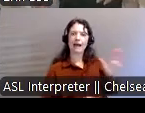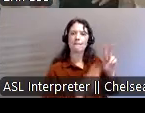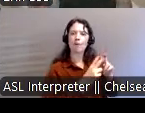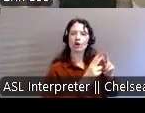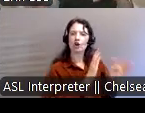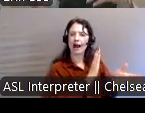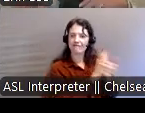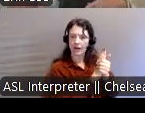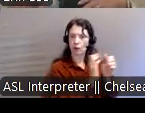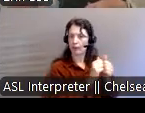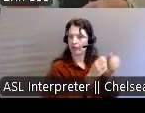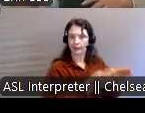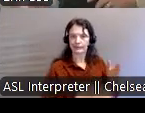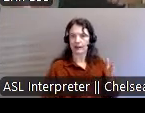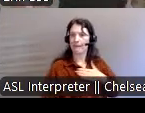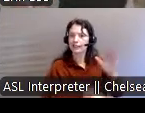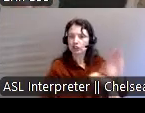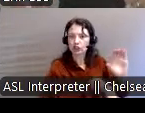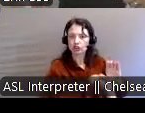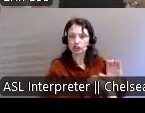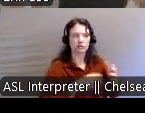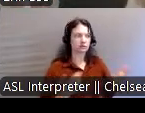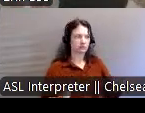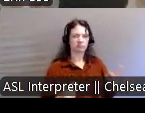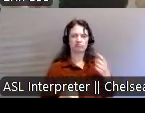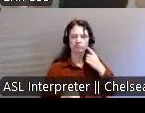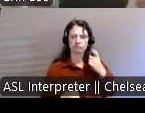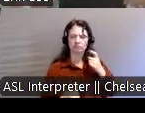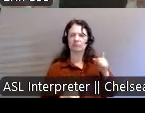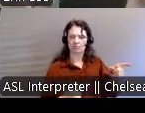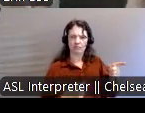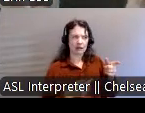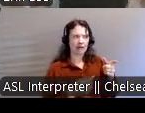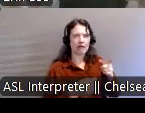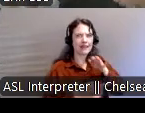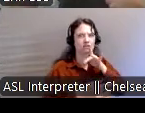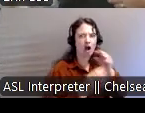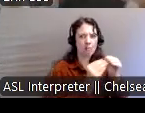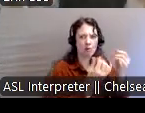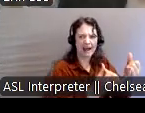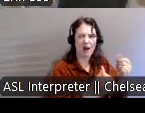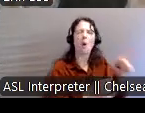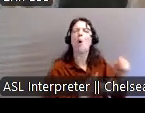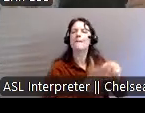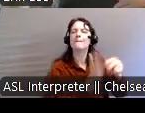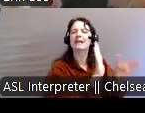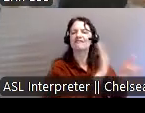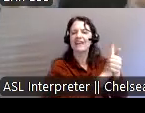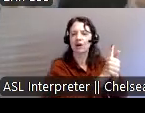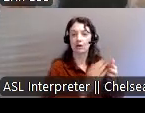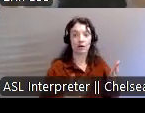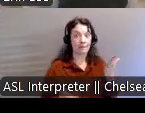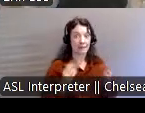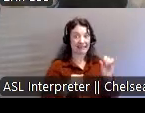person at my church, because they interact more, which previously would have been quite